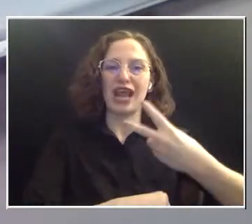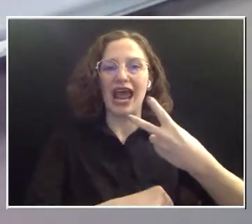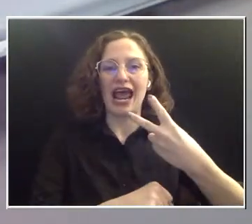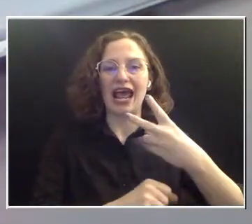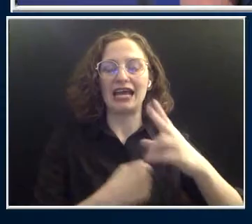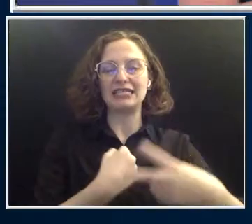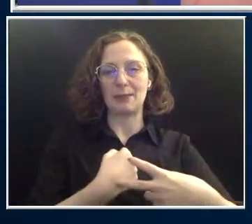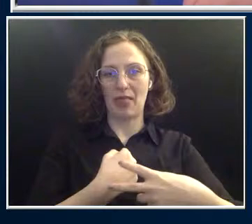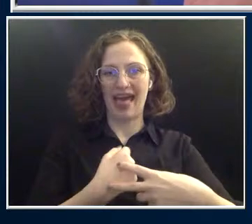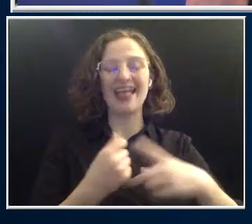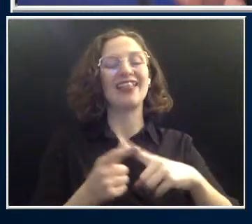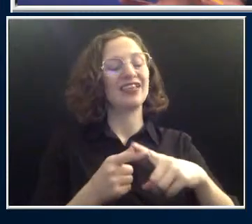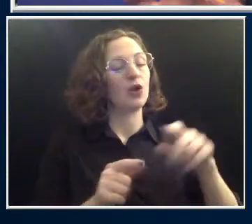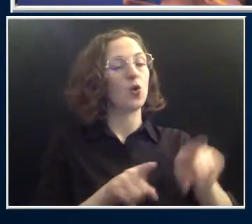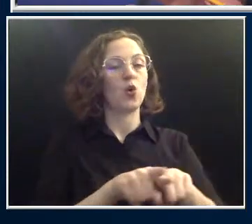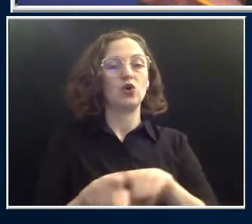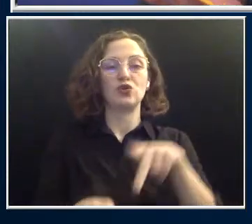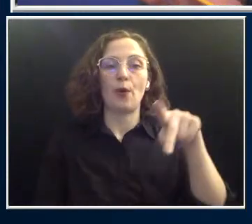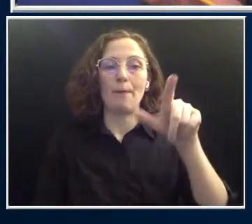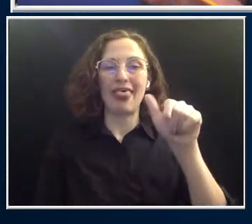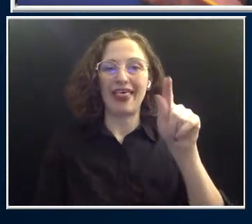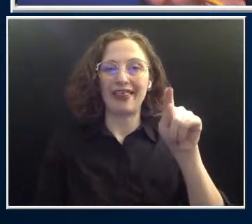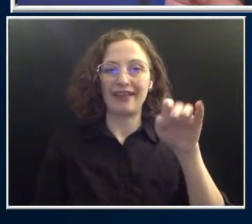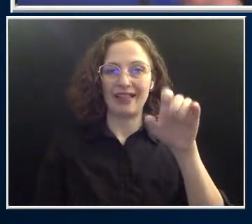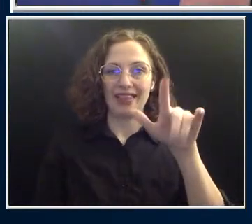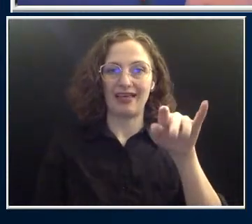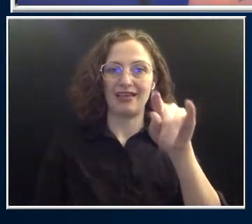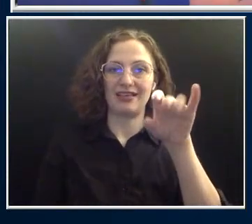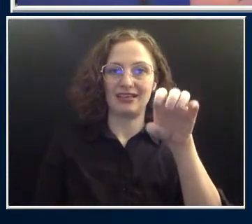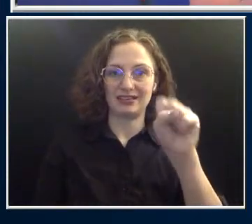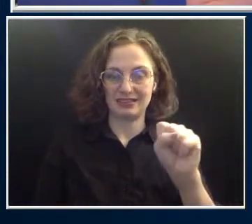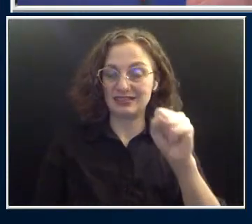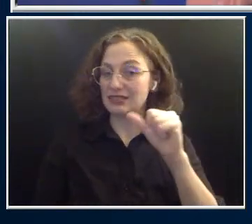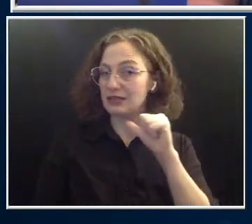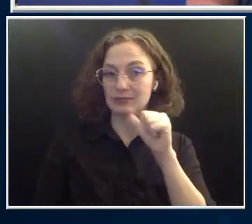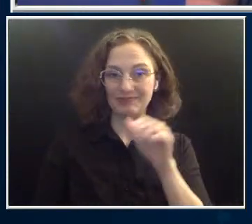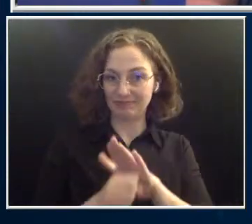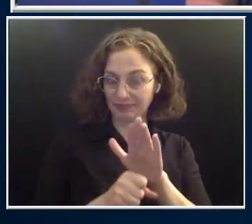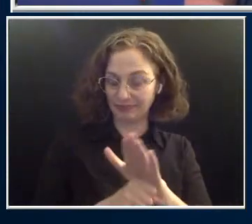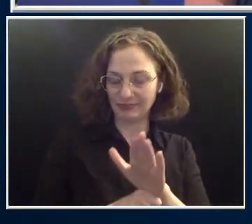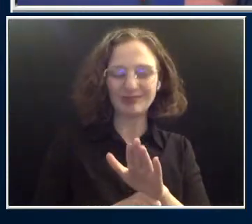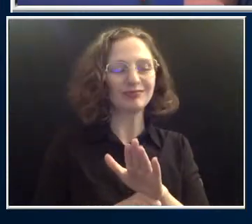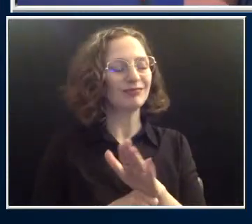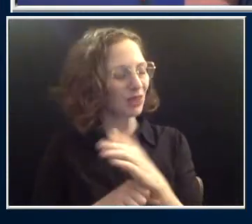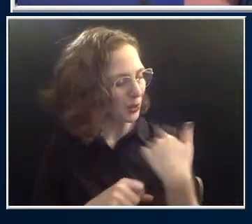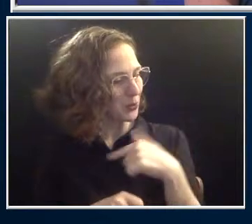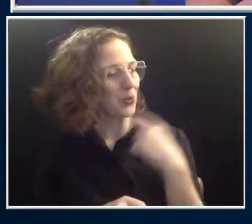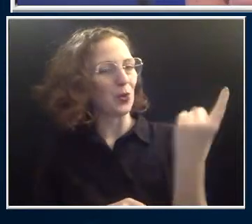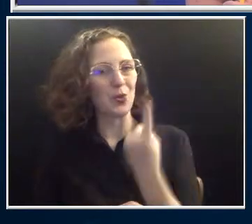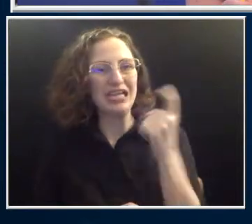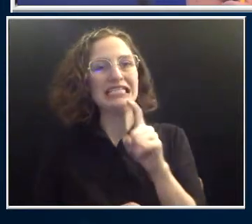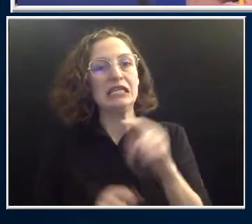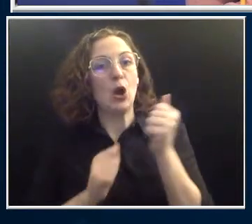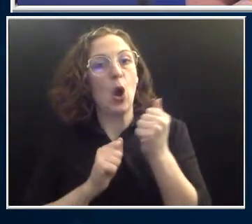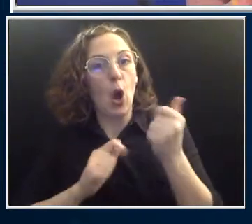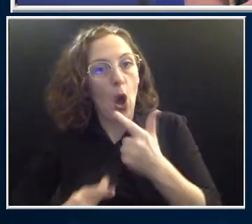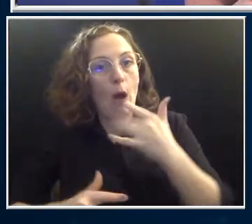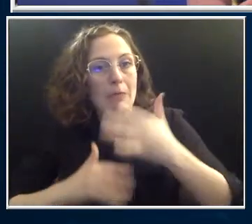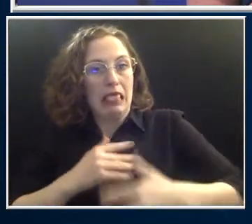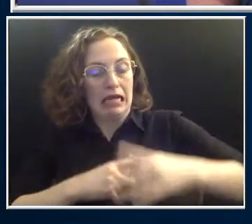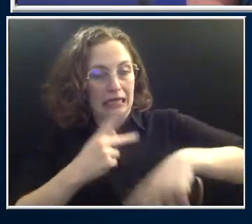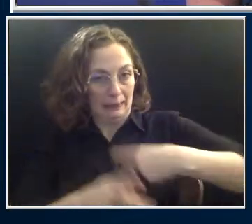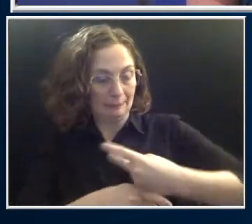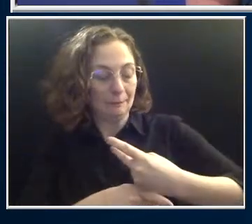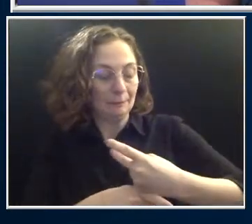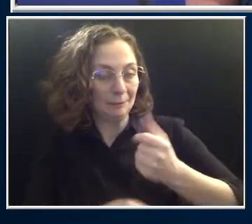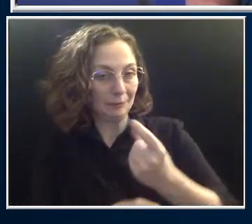well. But you always need all blood types, we know. We mentioned the winter time and this season of the year, but anything else